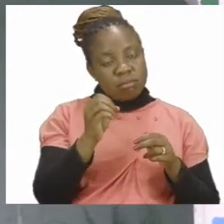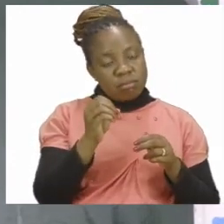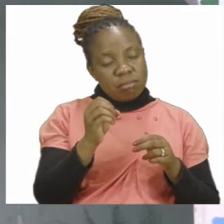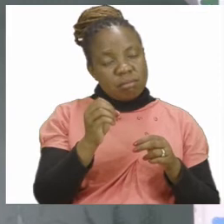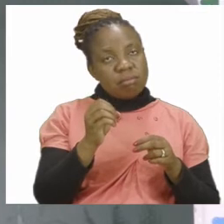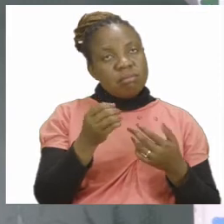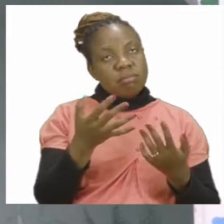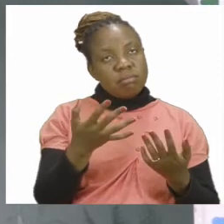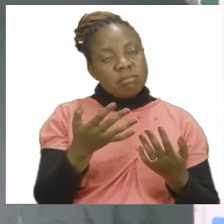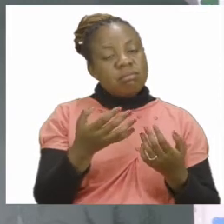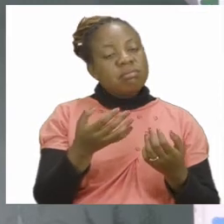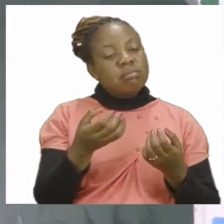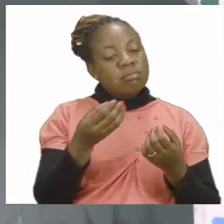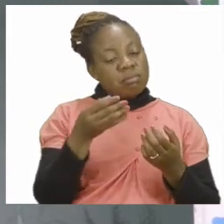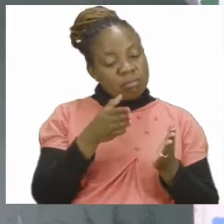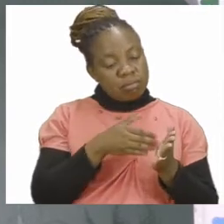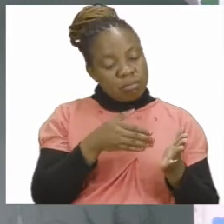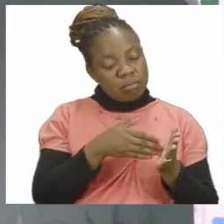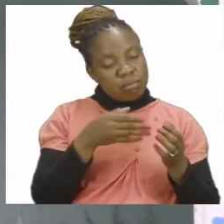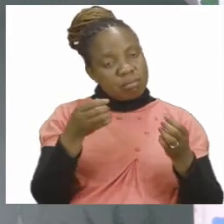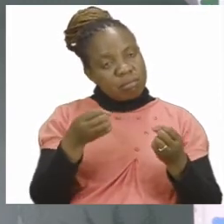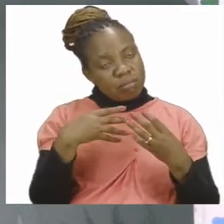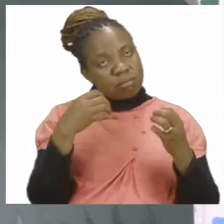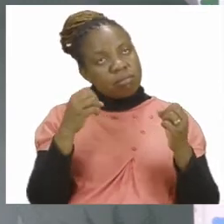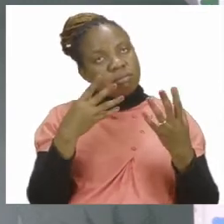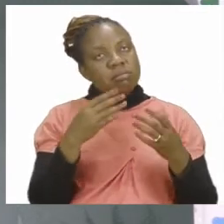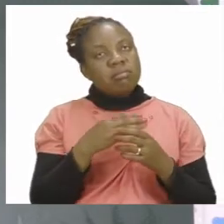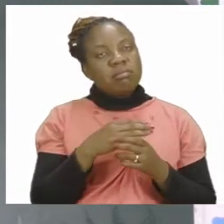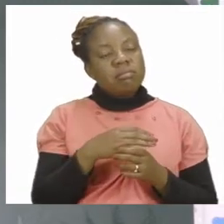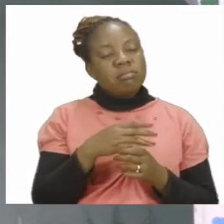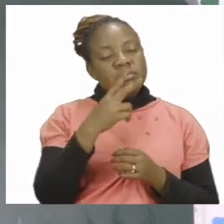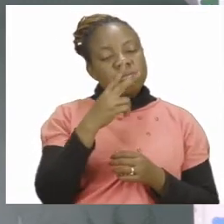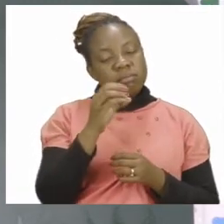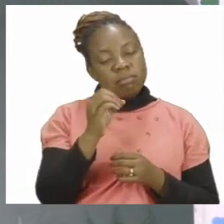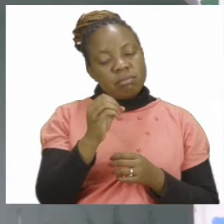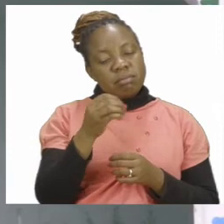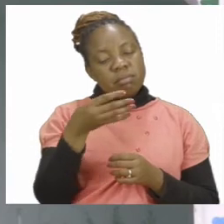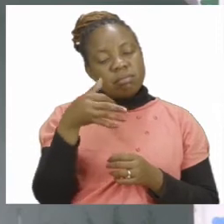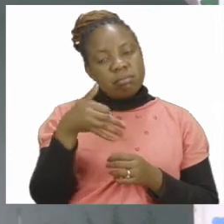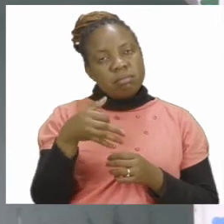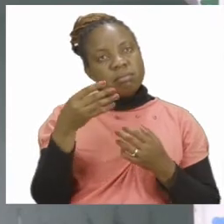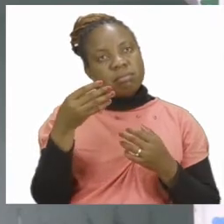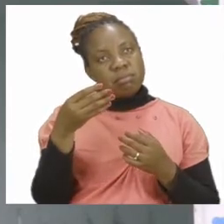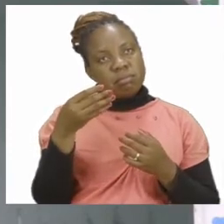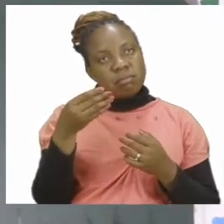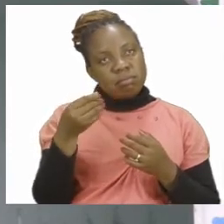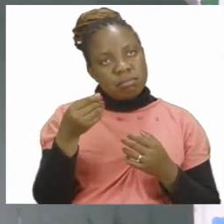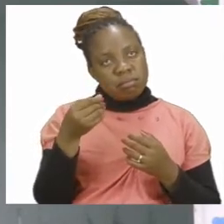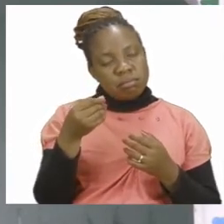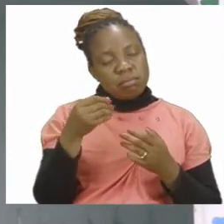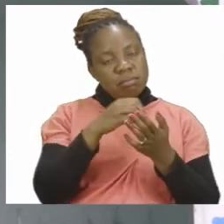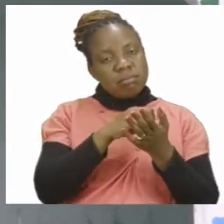you get change? So we say 20 Namibian dollars minus 10